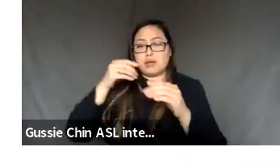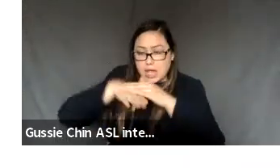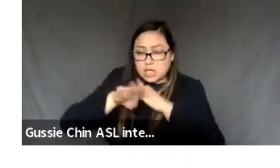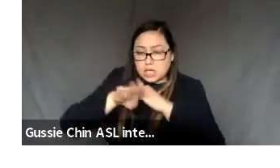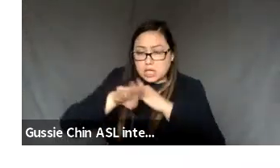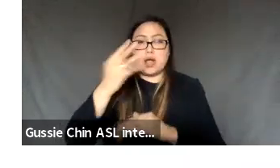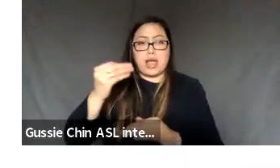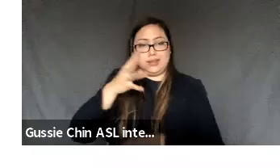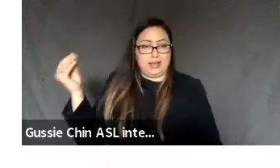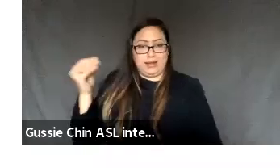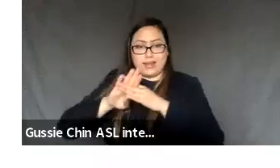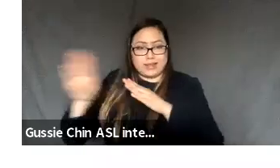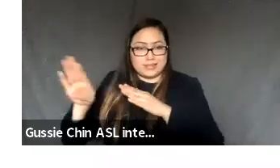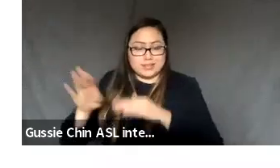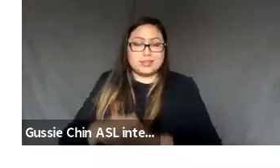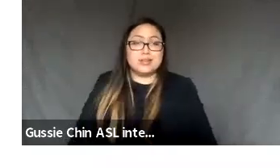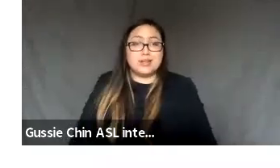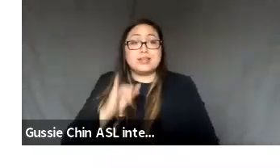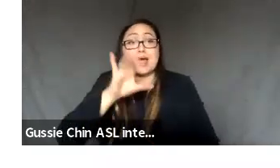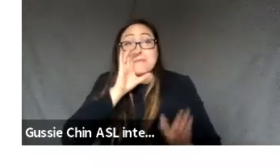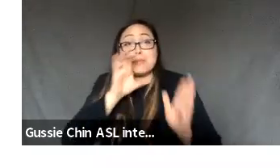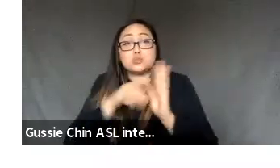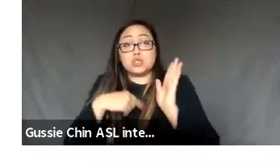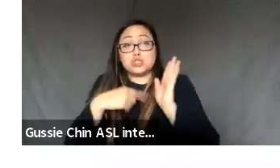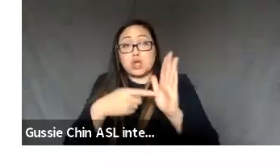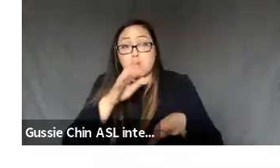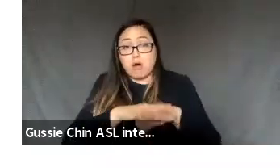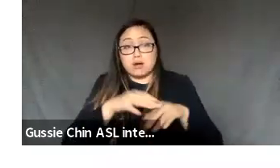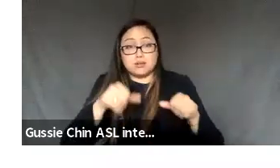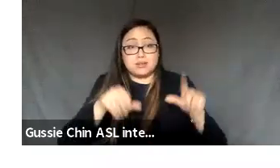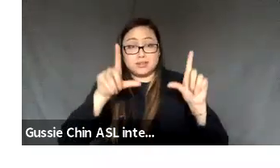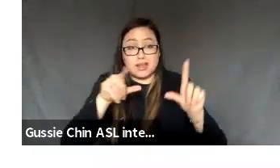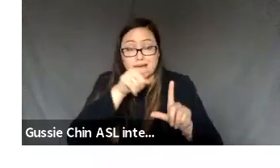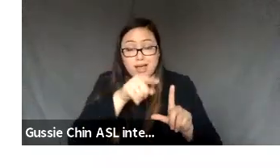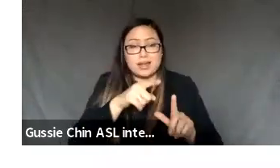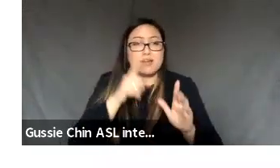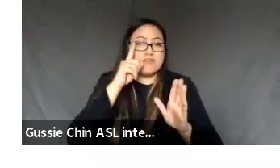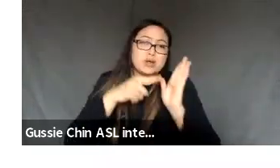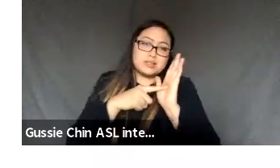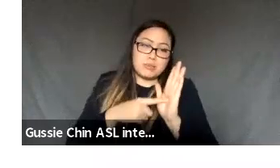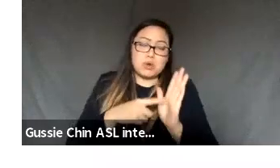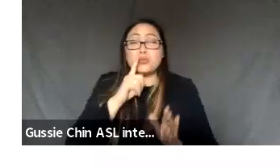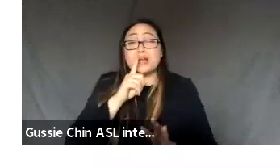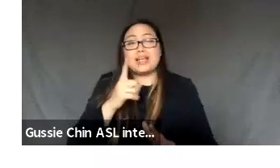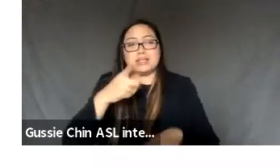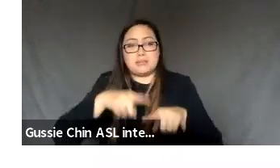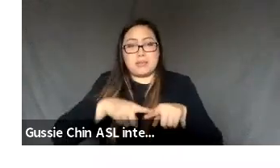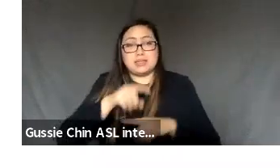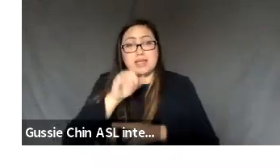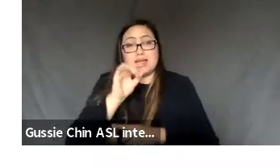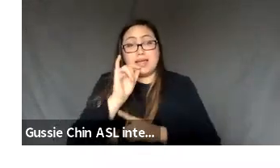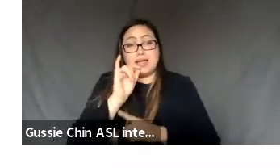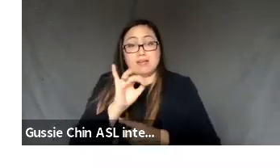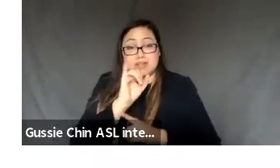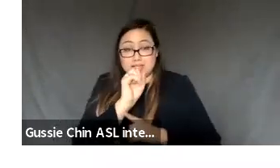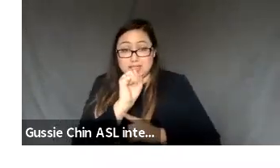sink here that we show on the slide is an example, but it depends. So if the sink